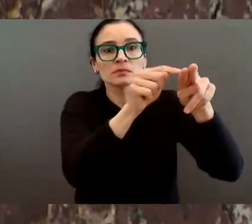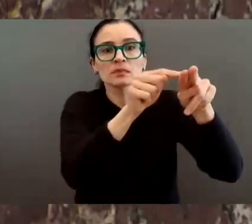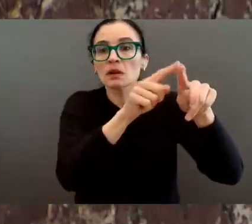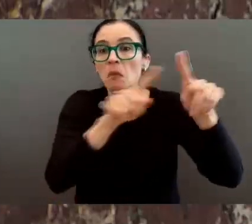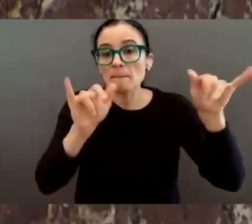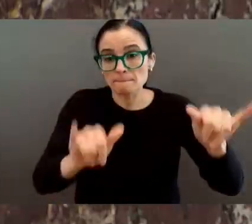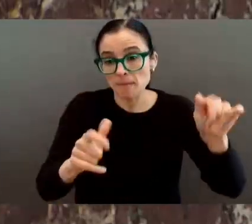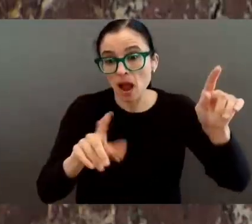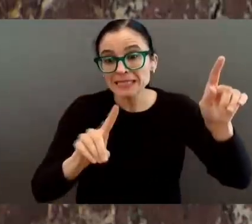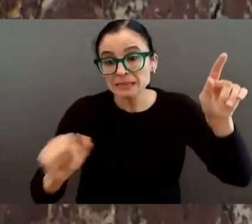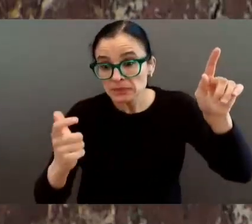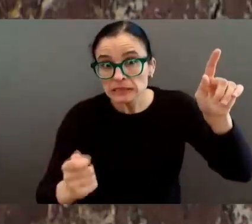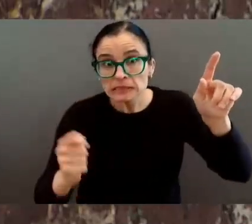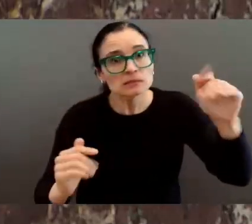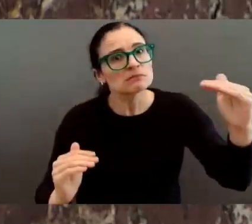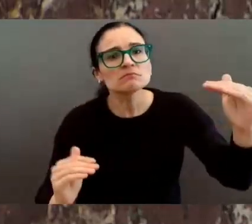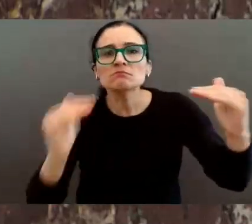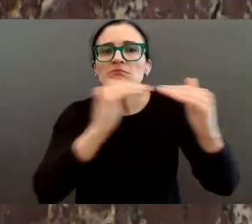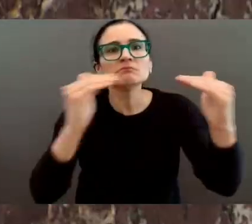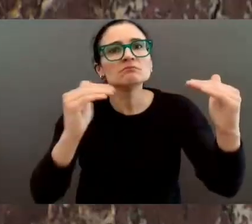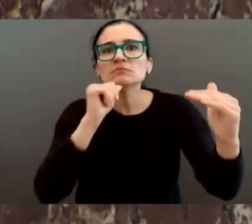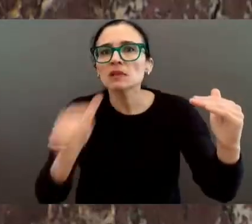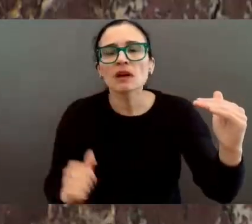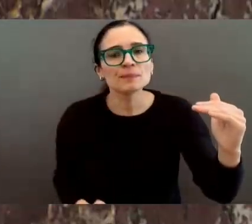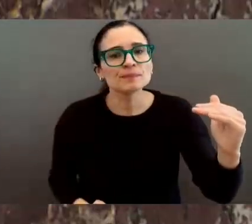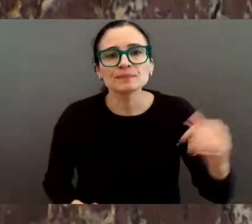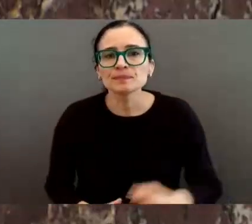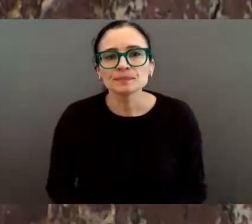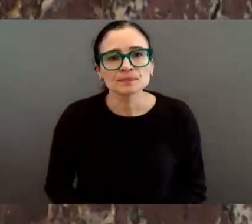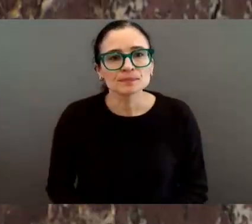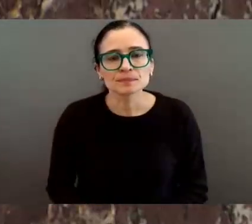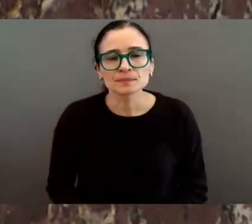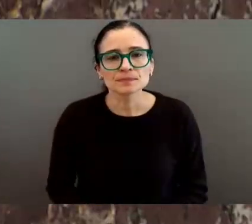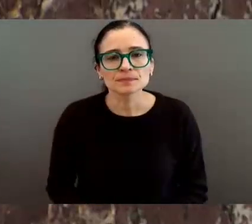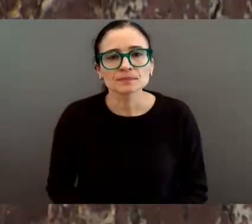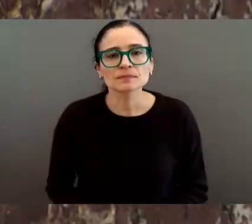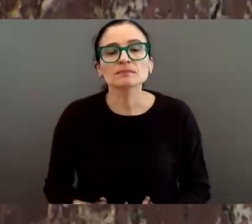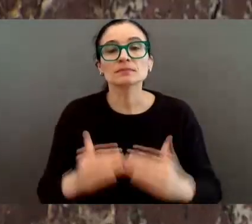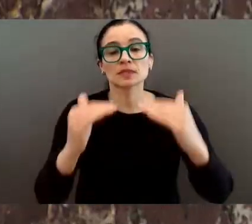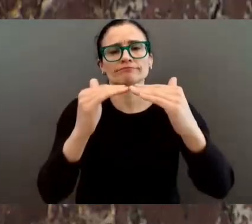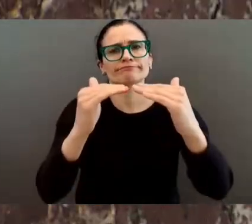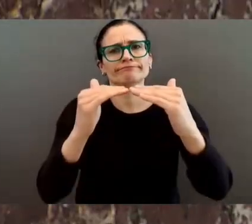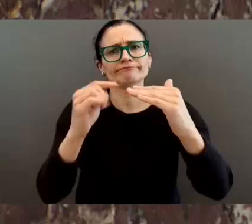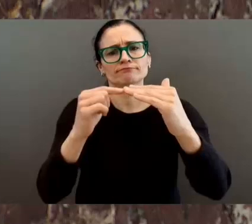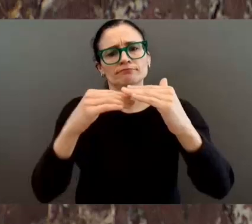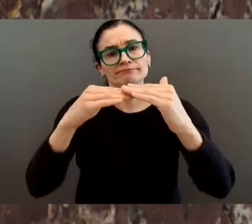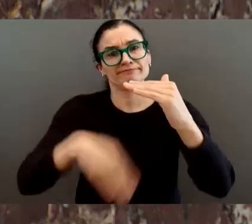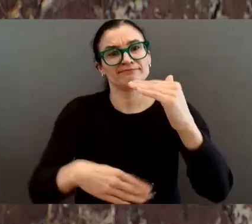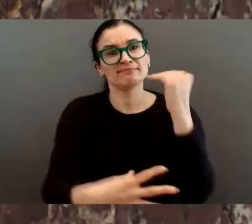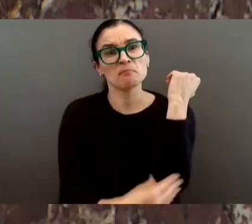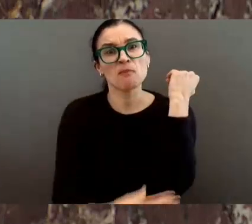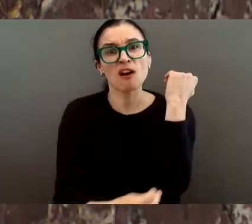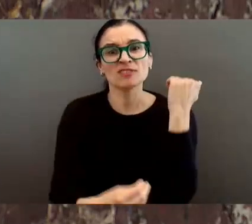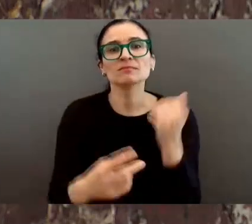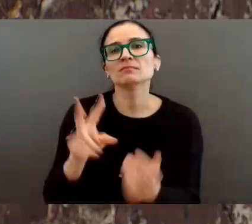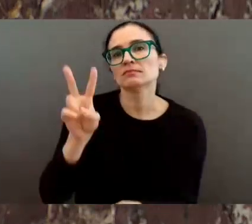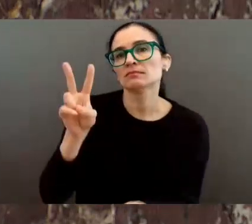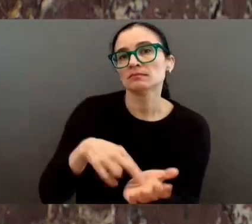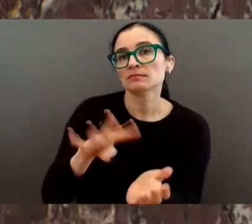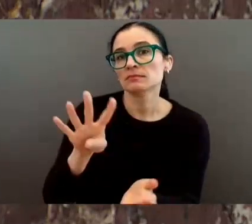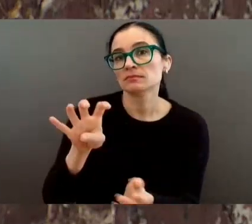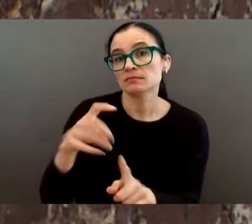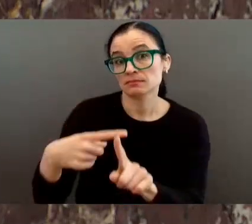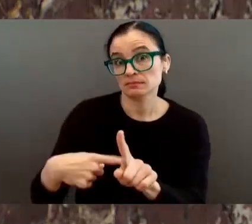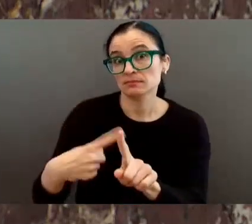market basket measure of poverty is $2,400 a month, while BC's assistance for a single